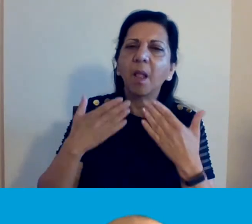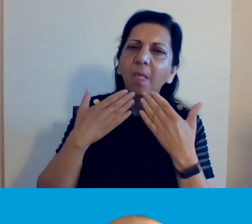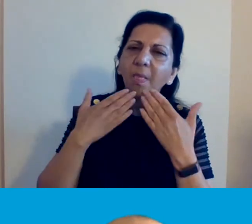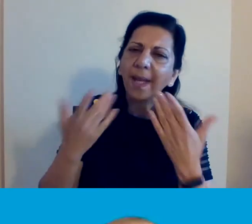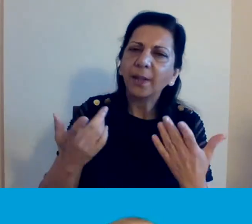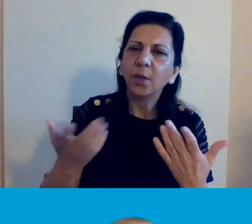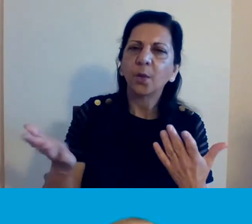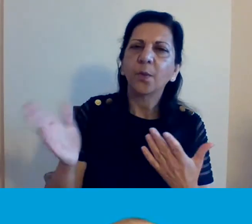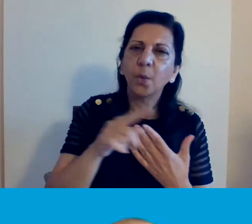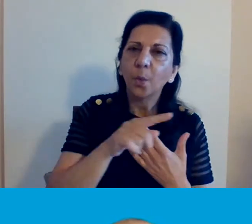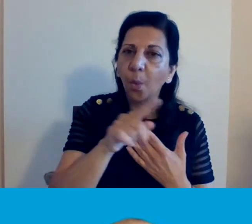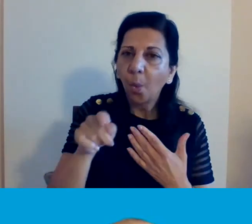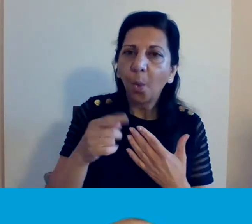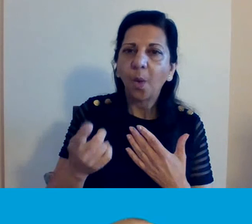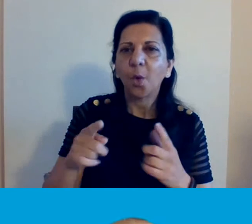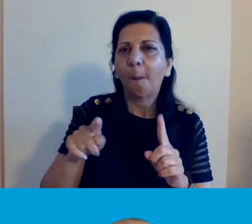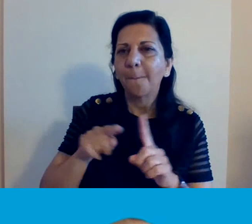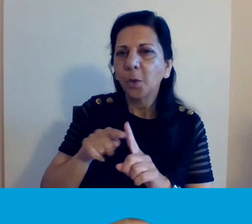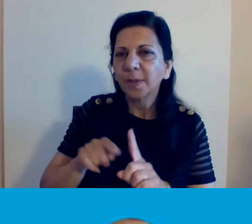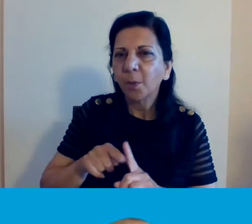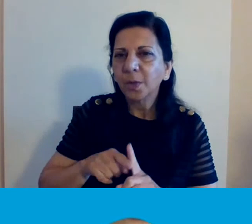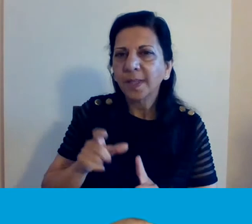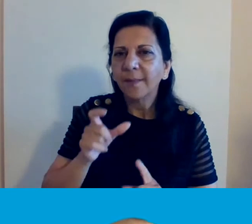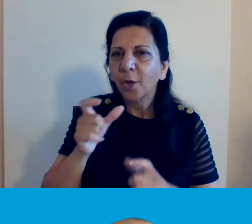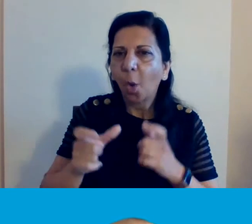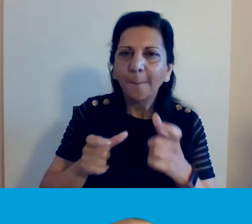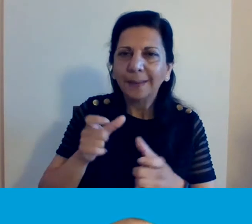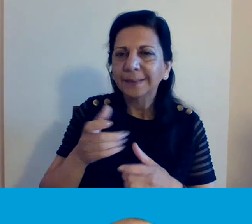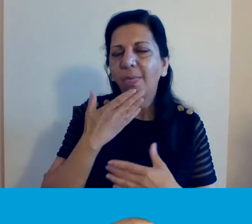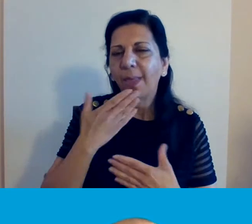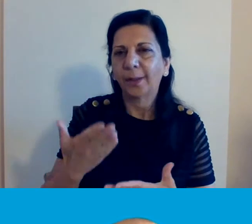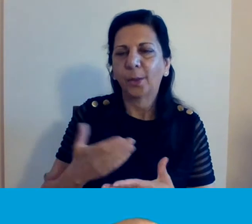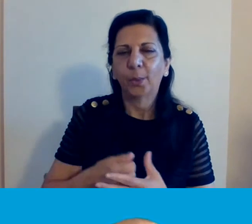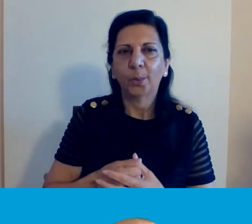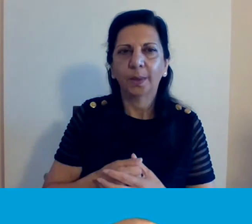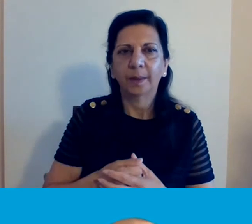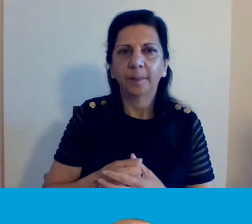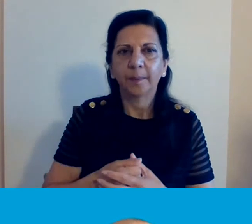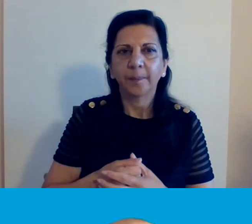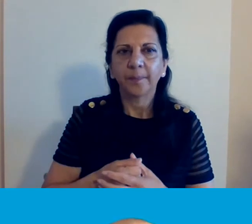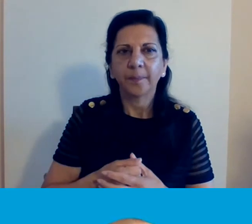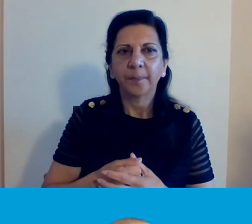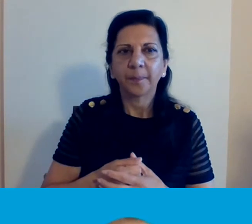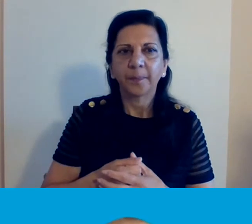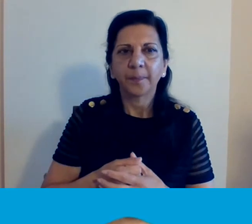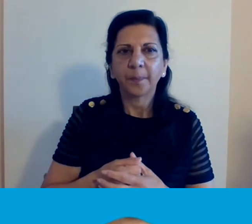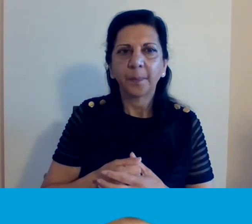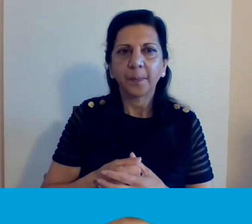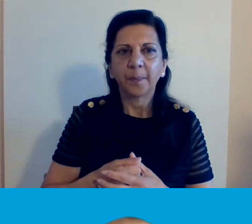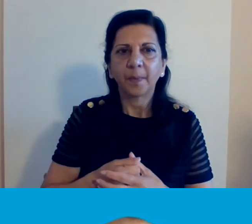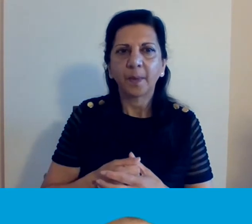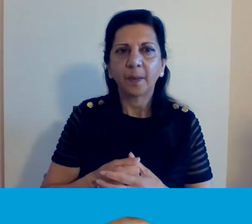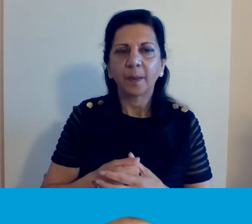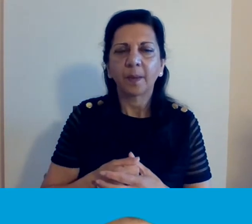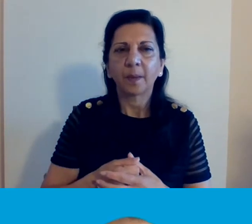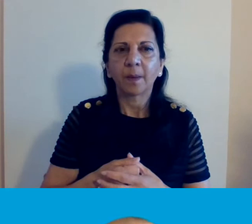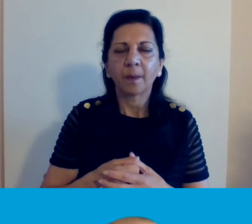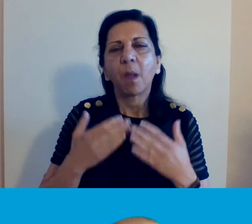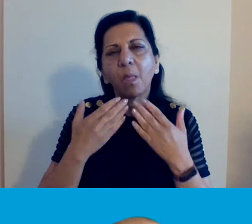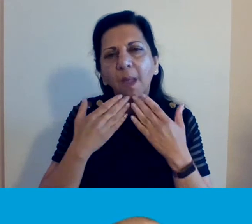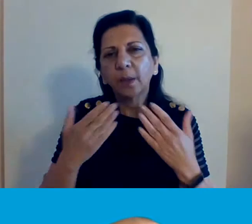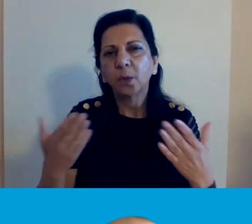comments in the chat box as well with how we tried to conduct the meeting. So thanks for to Sean and his team, but for a lot of the organisation that went in